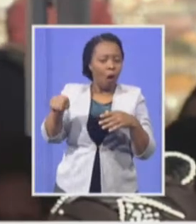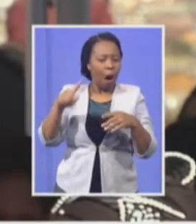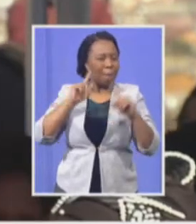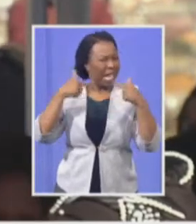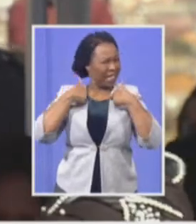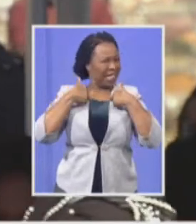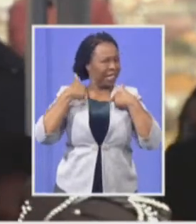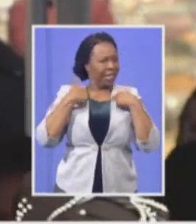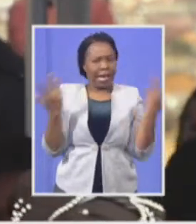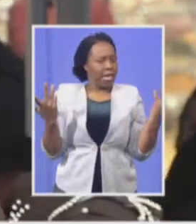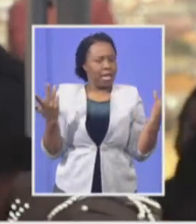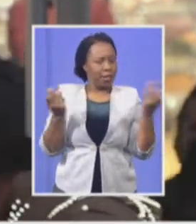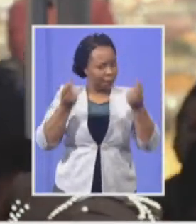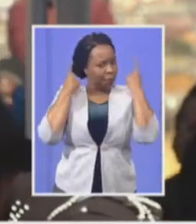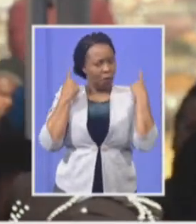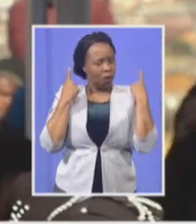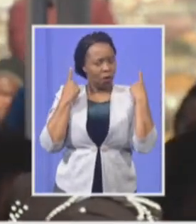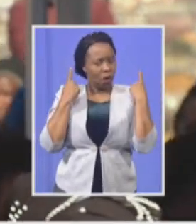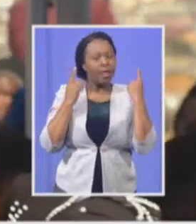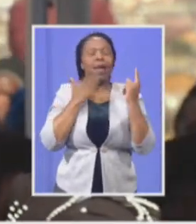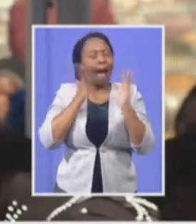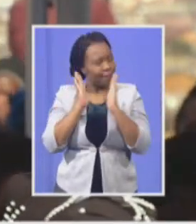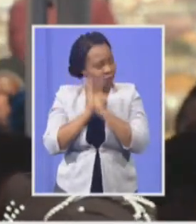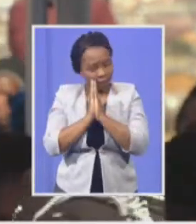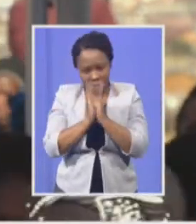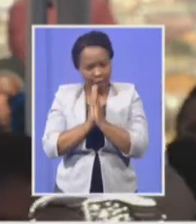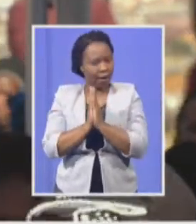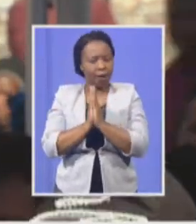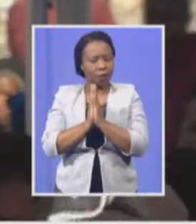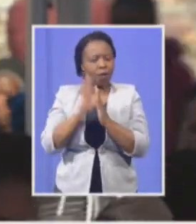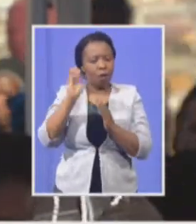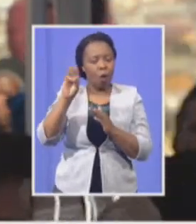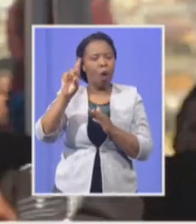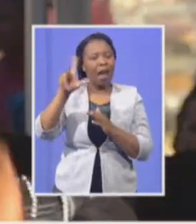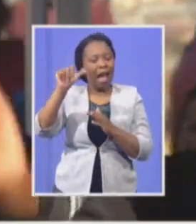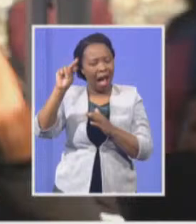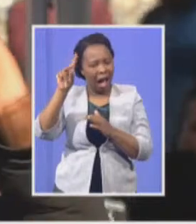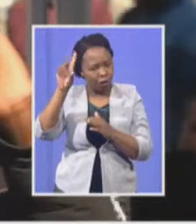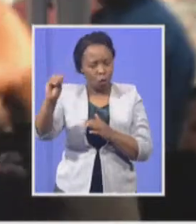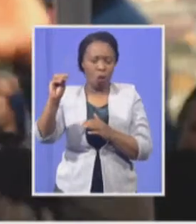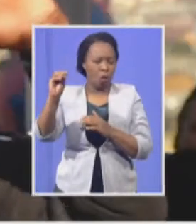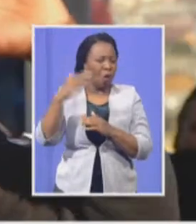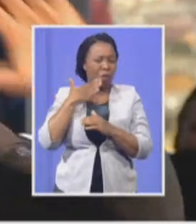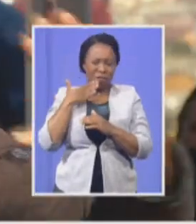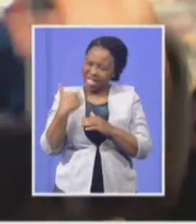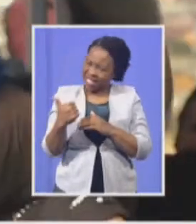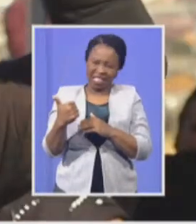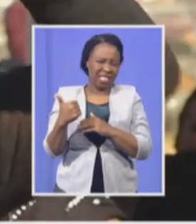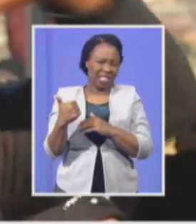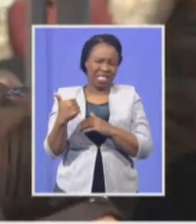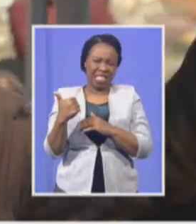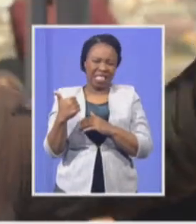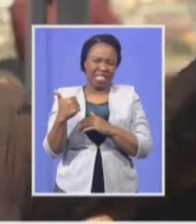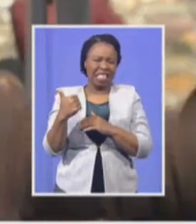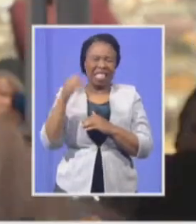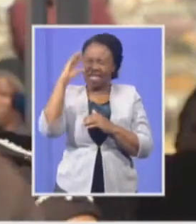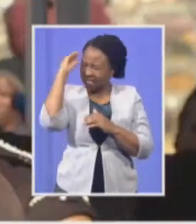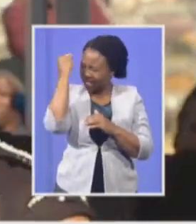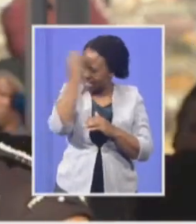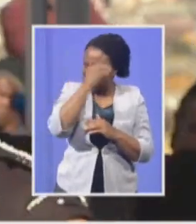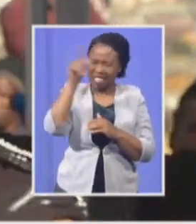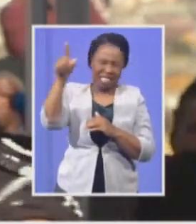right so siyacela nje ukuthi i-Orlando mayike nje uBheki Cele akasilungisele nje